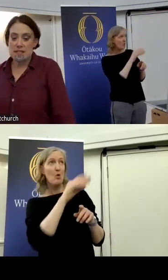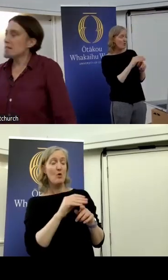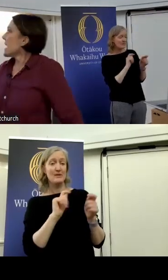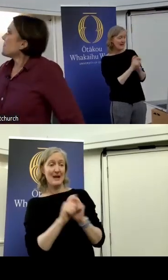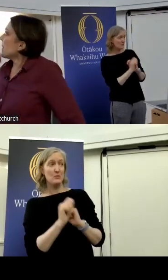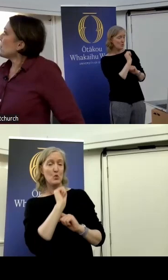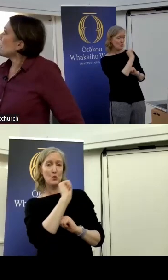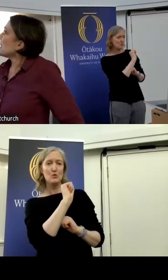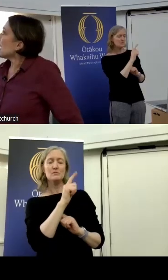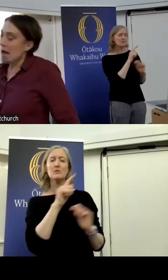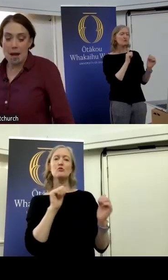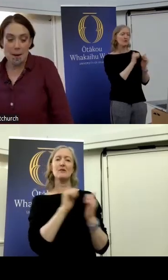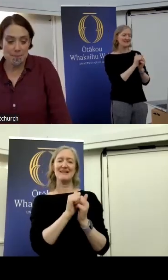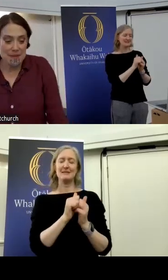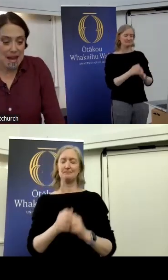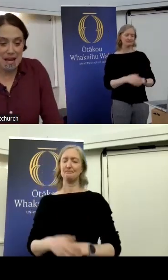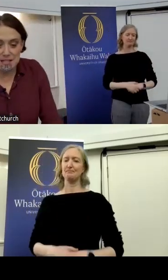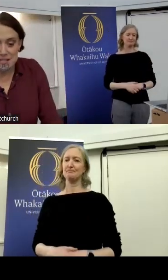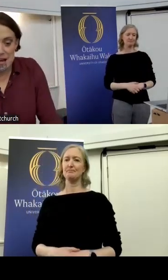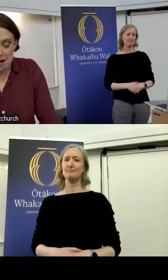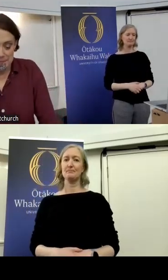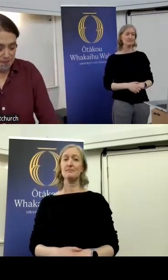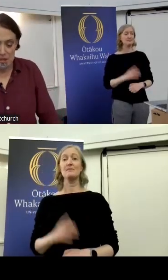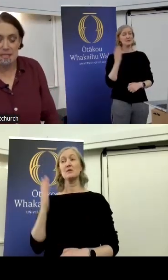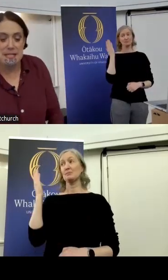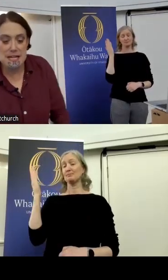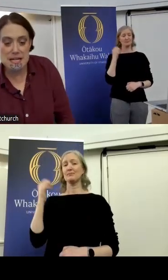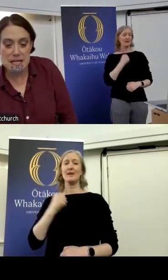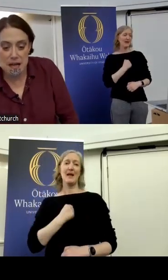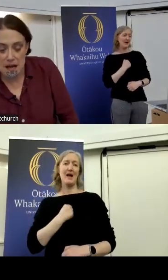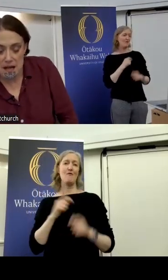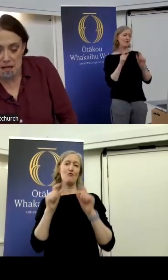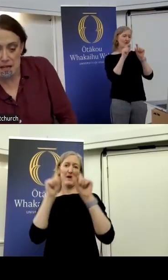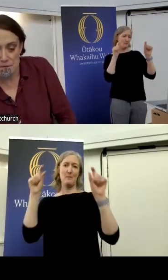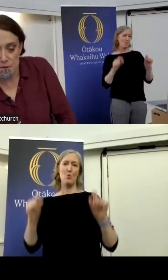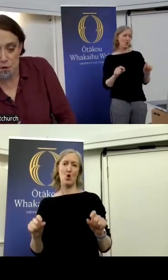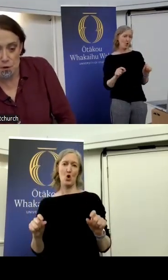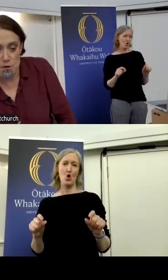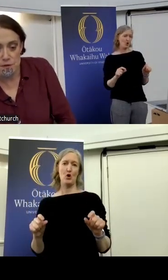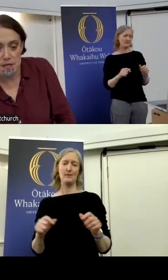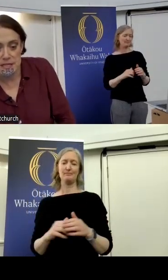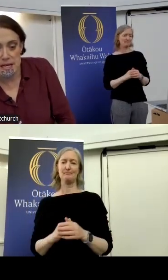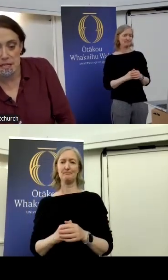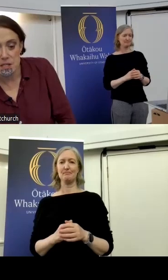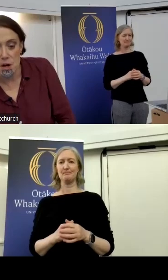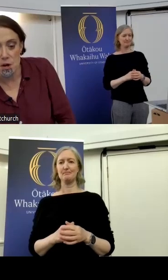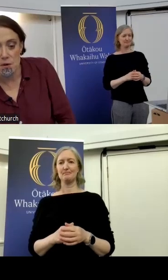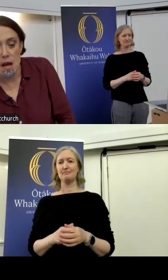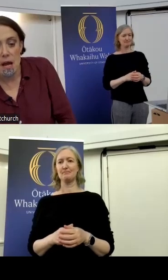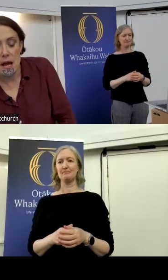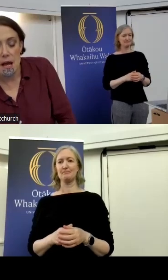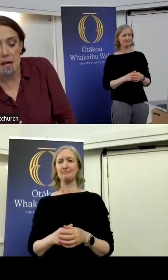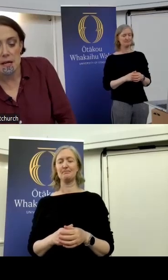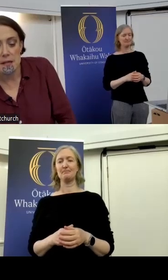So this is our framework, and you can see a few things here.